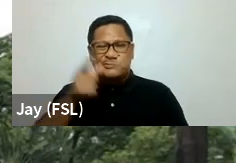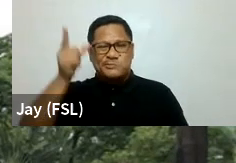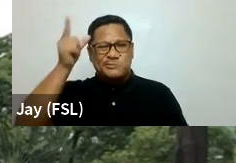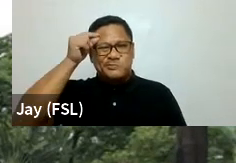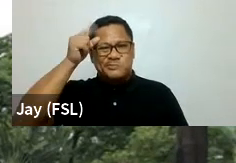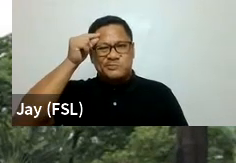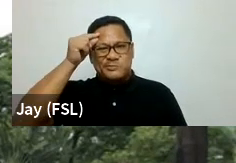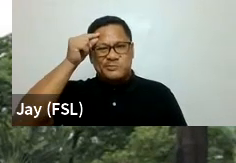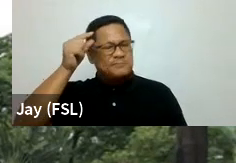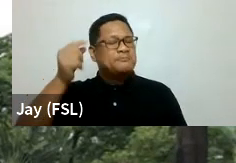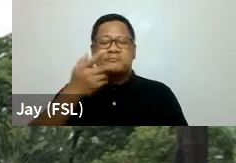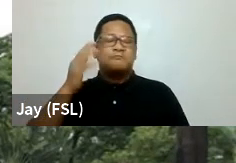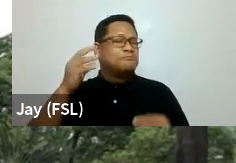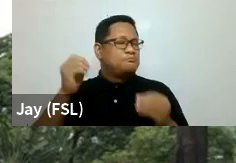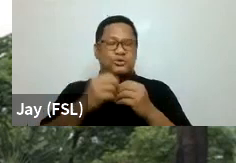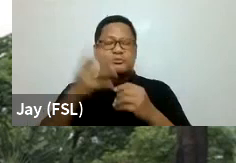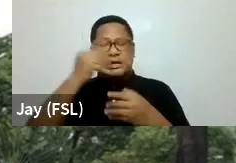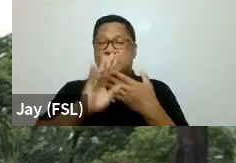back to teaching muna.